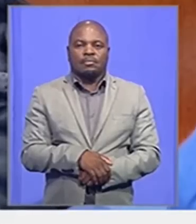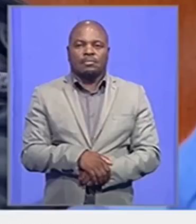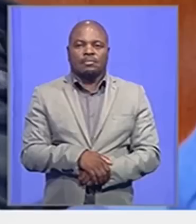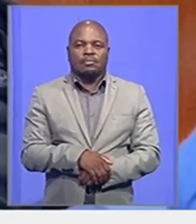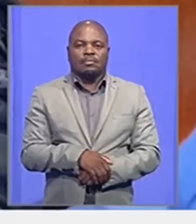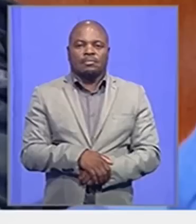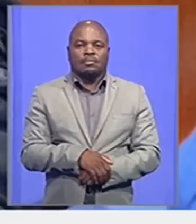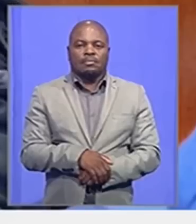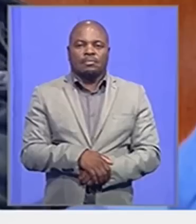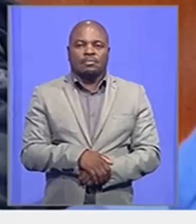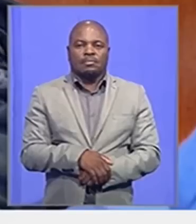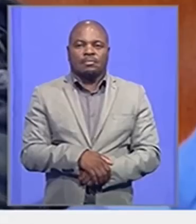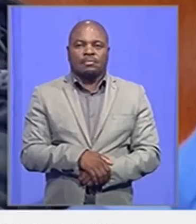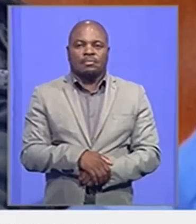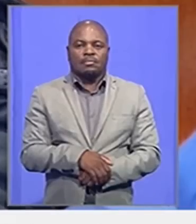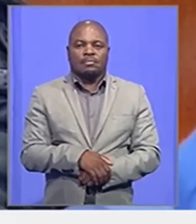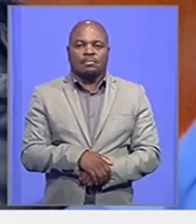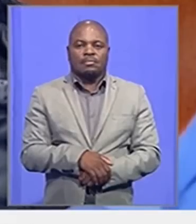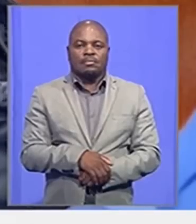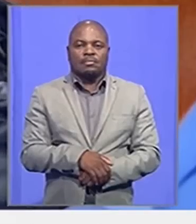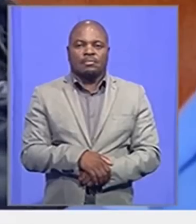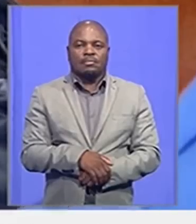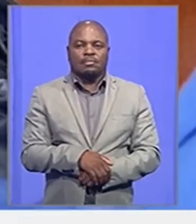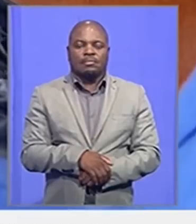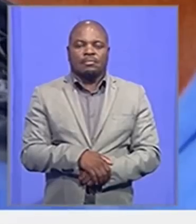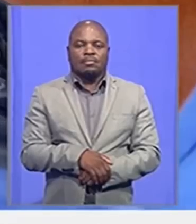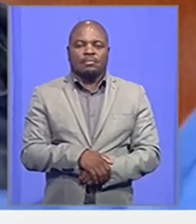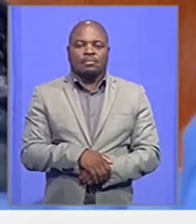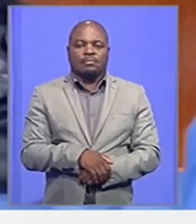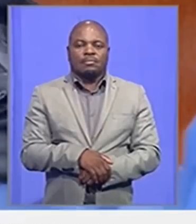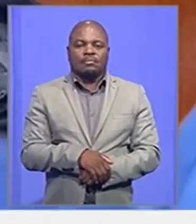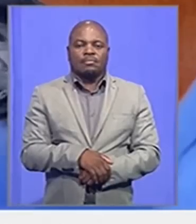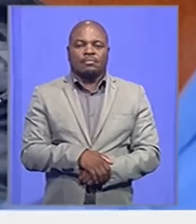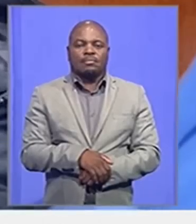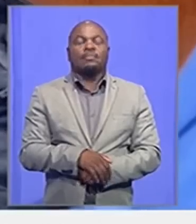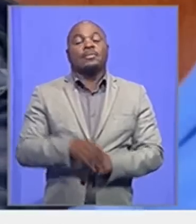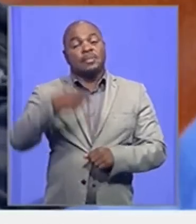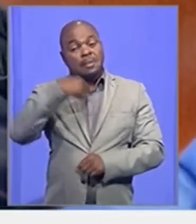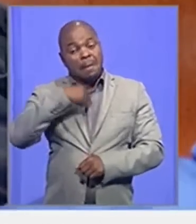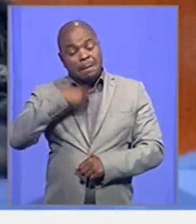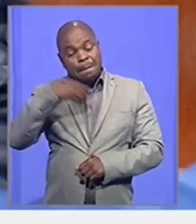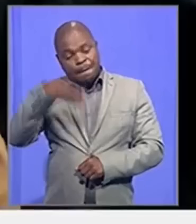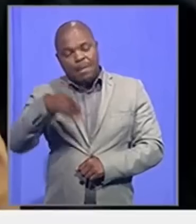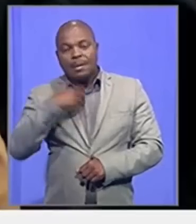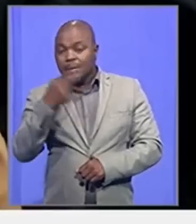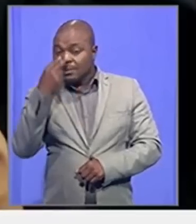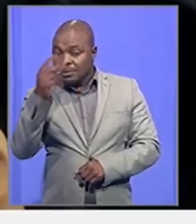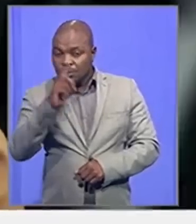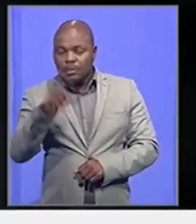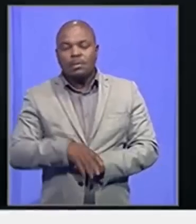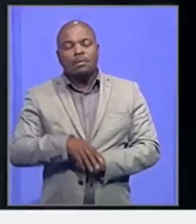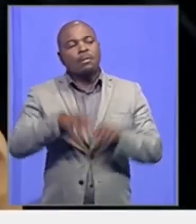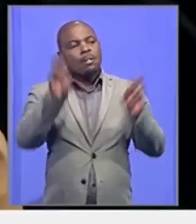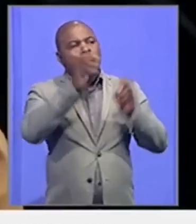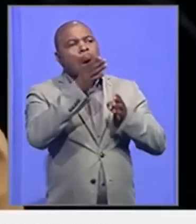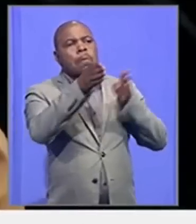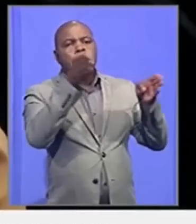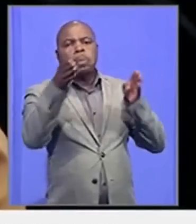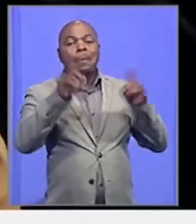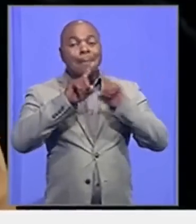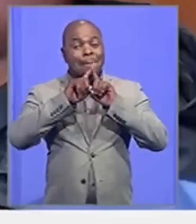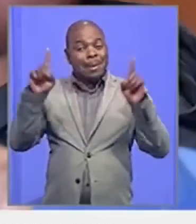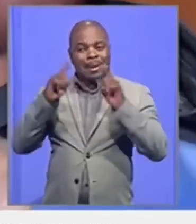endliwa mara a ku ri na gezi mutini mara gezi a ri nga ri kona. I was able to see that the electricity is there, but